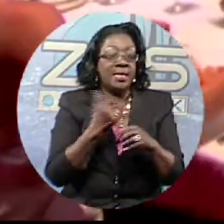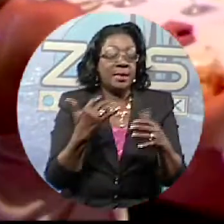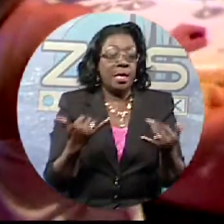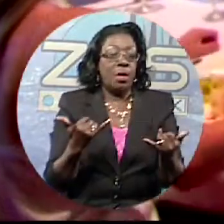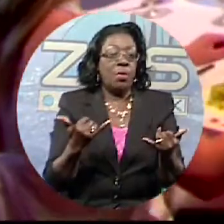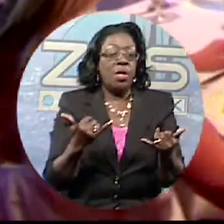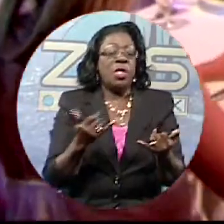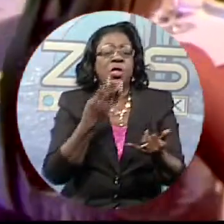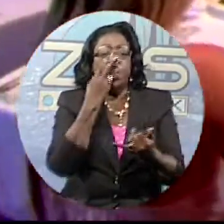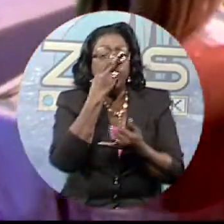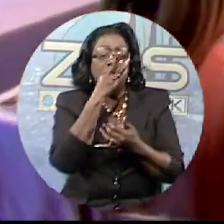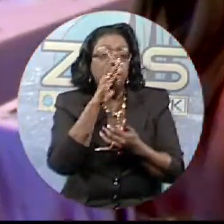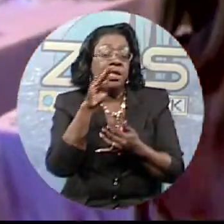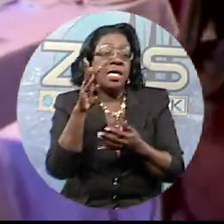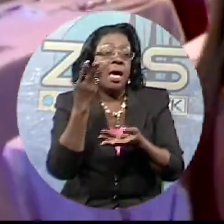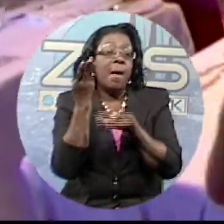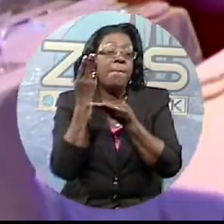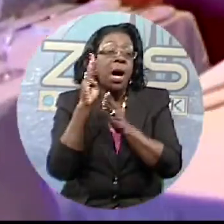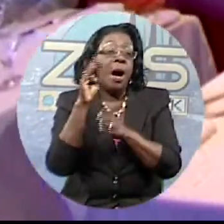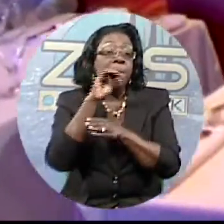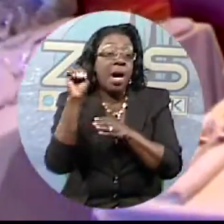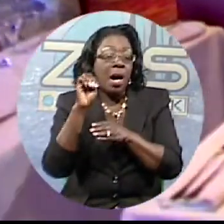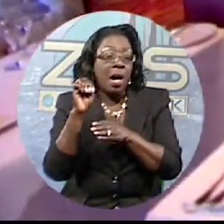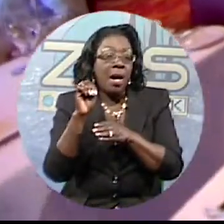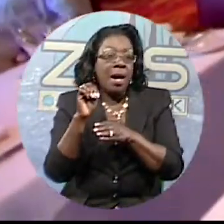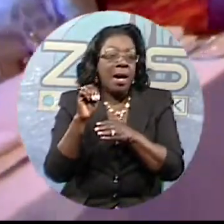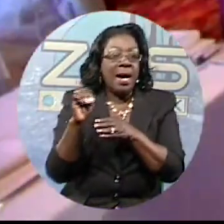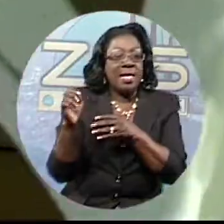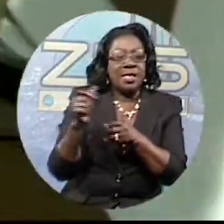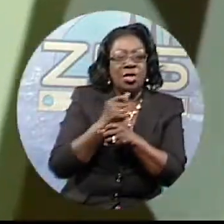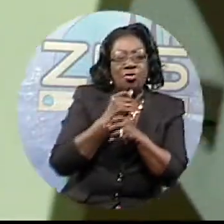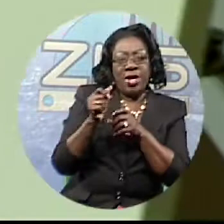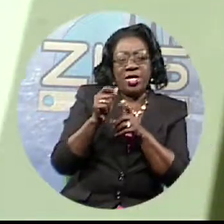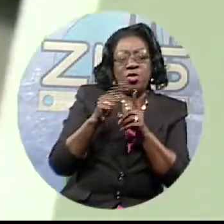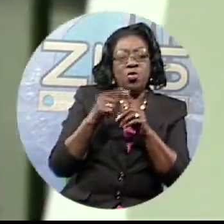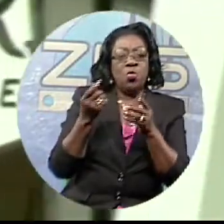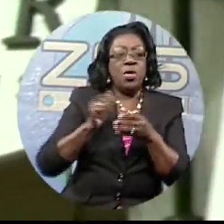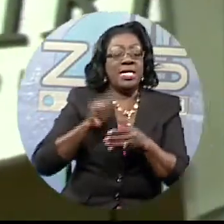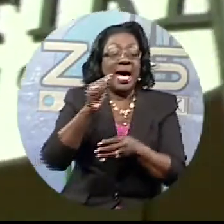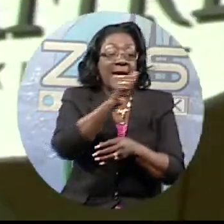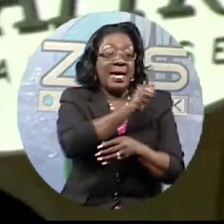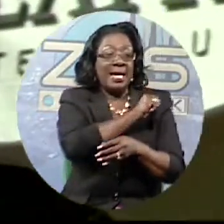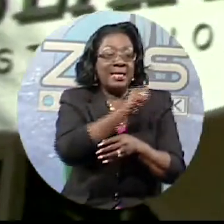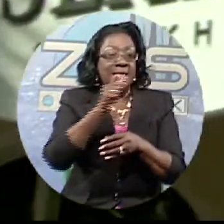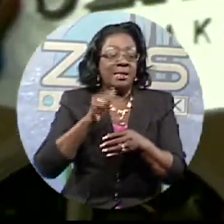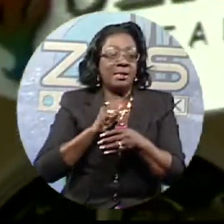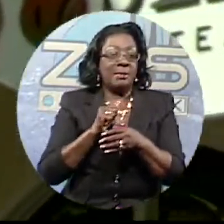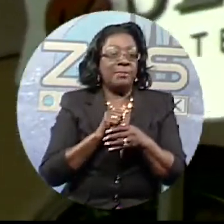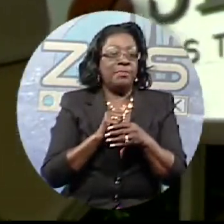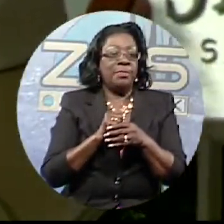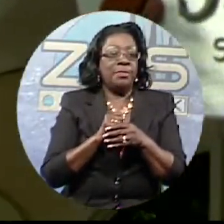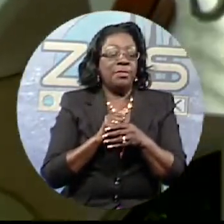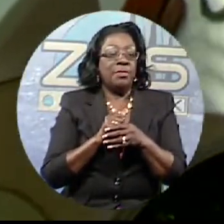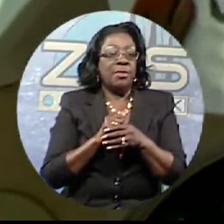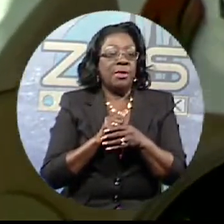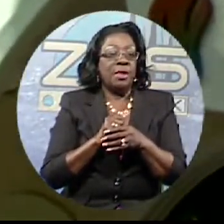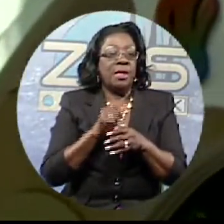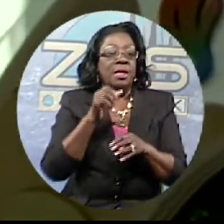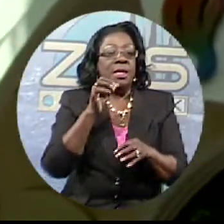see Bahama as a major threat. We hope that they succeed, the Bahamas,